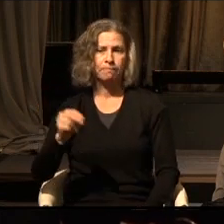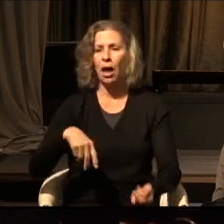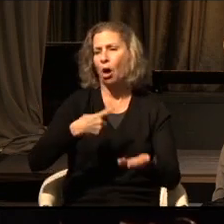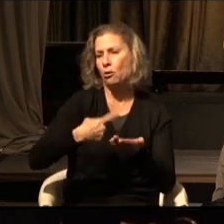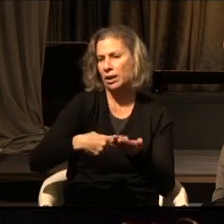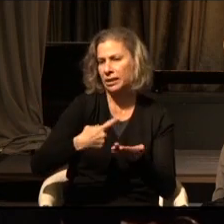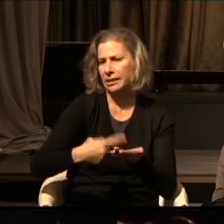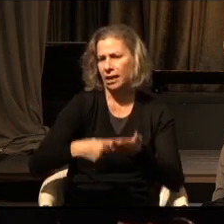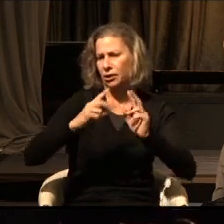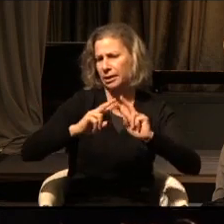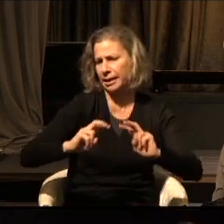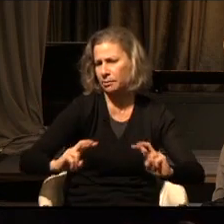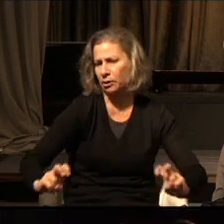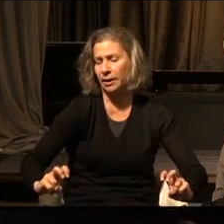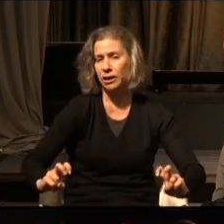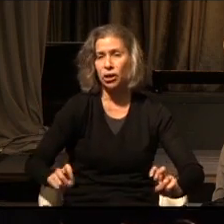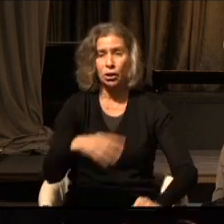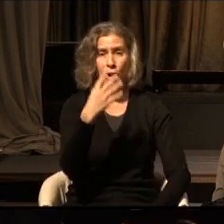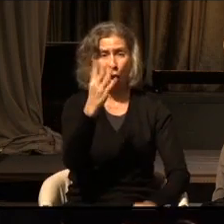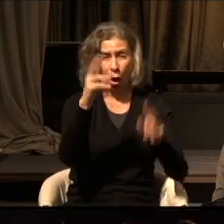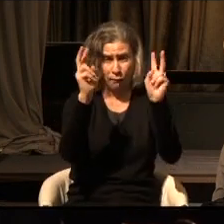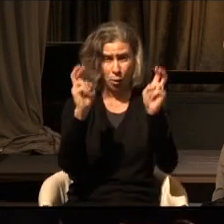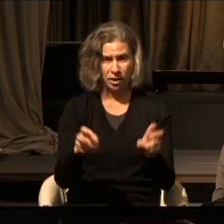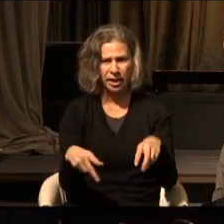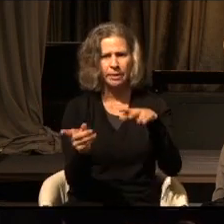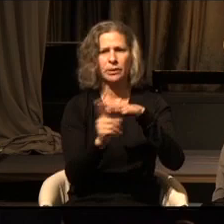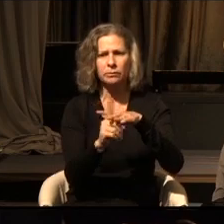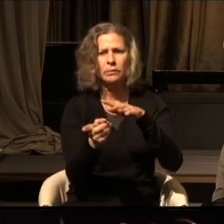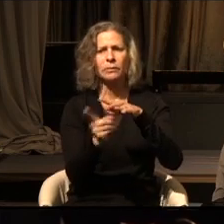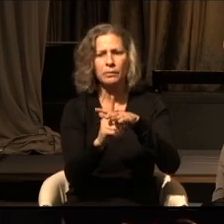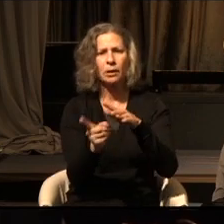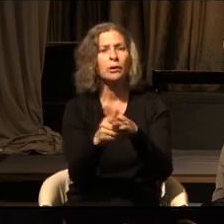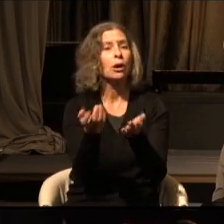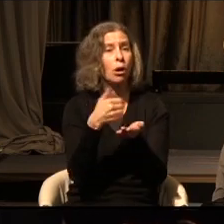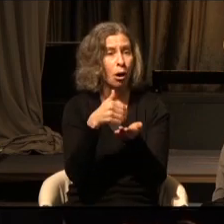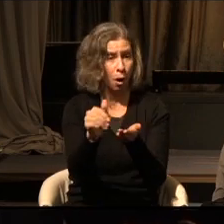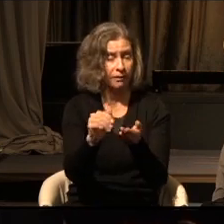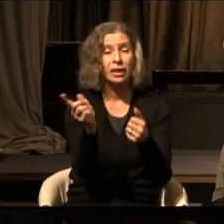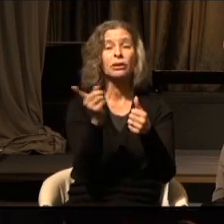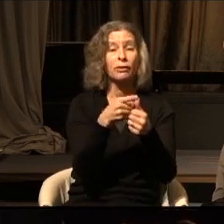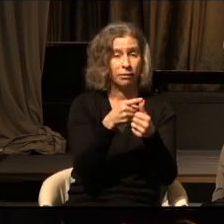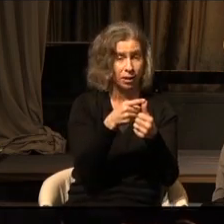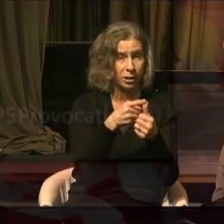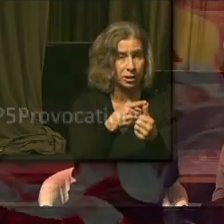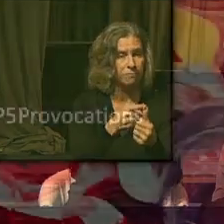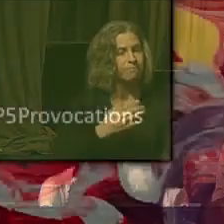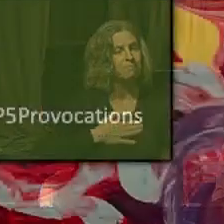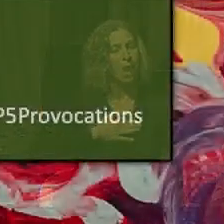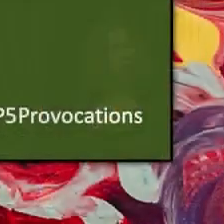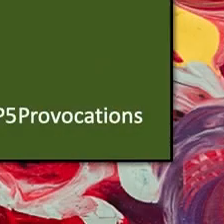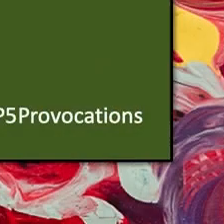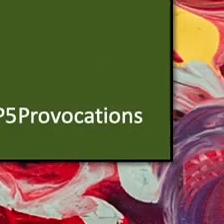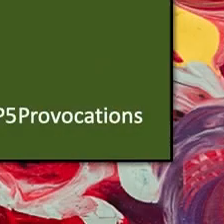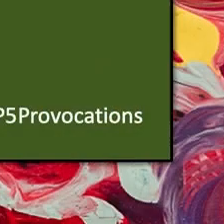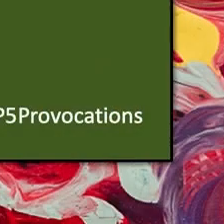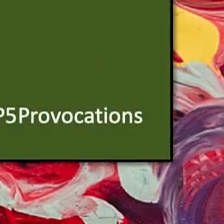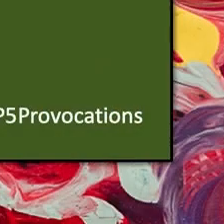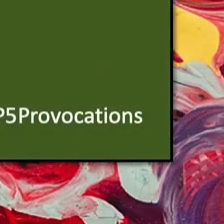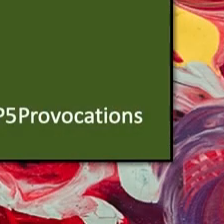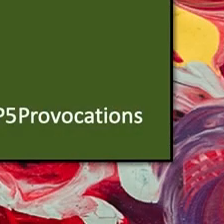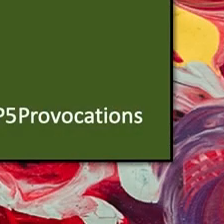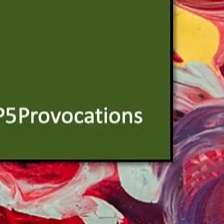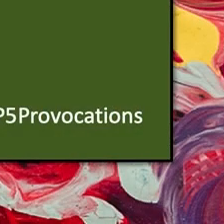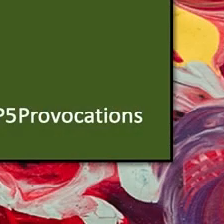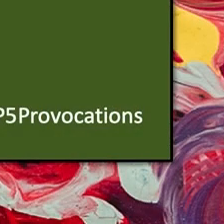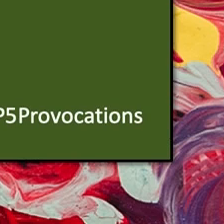and explorations, four themes continued to emerge. Number one, a willingness to step into leadership. When